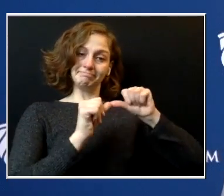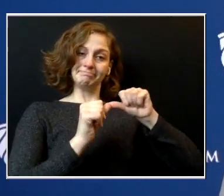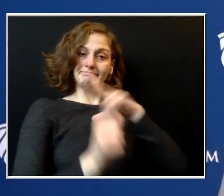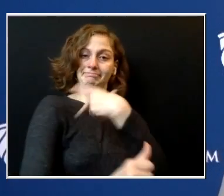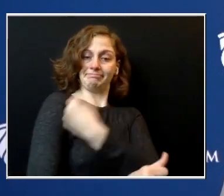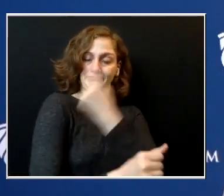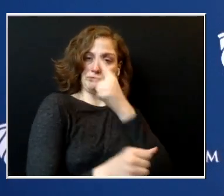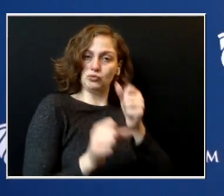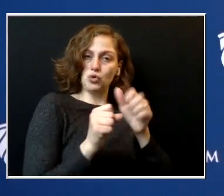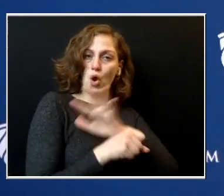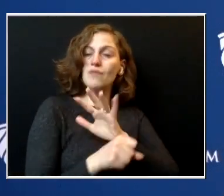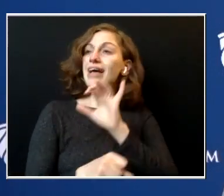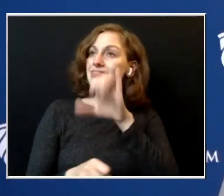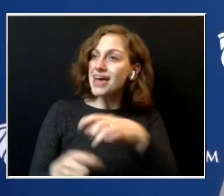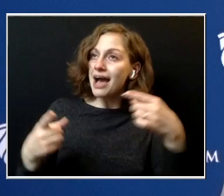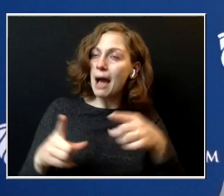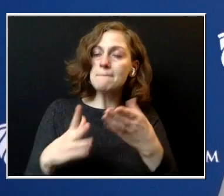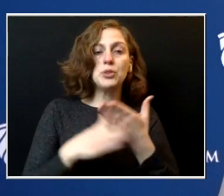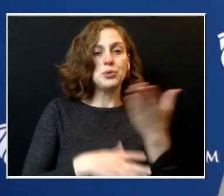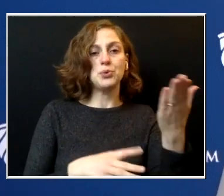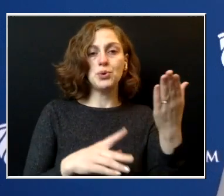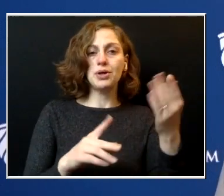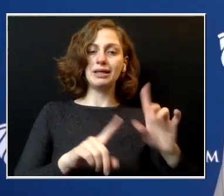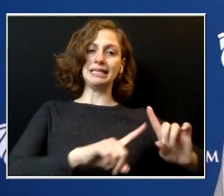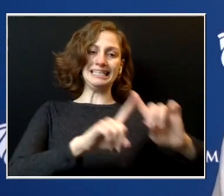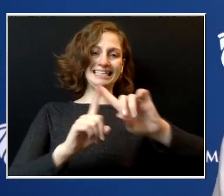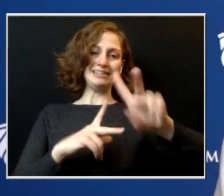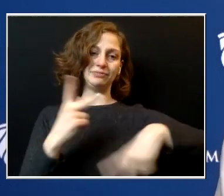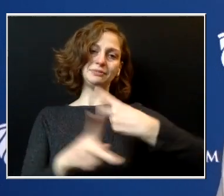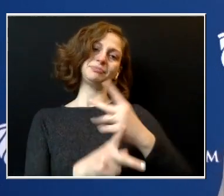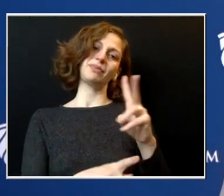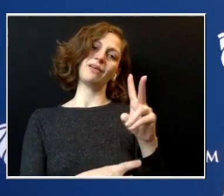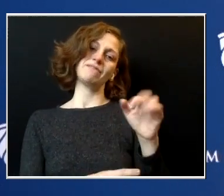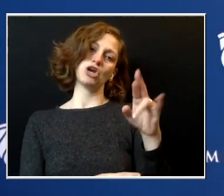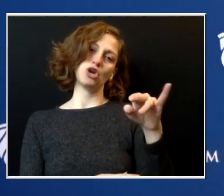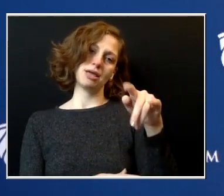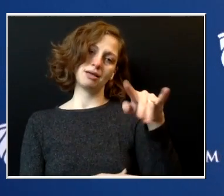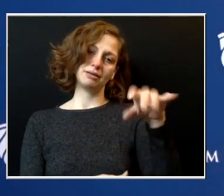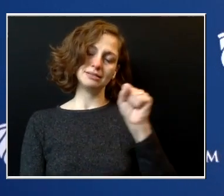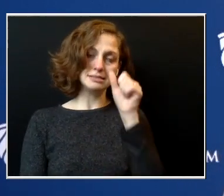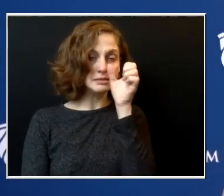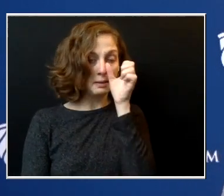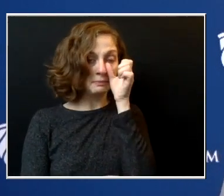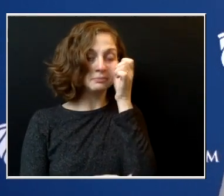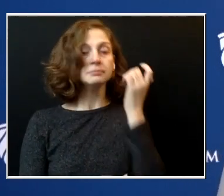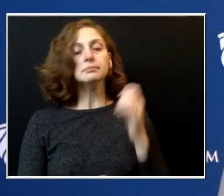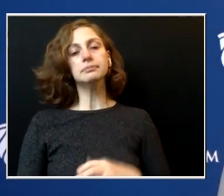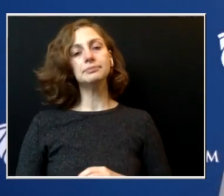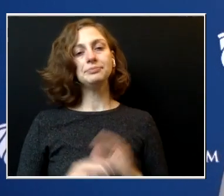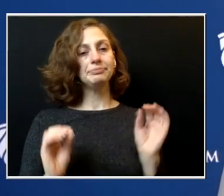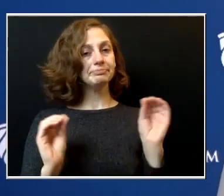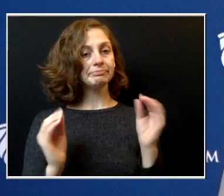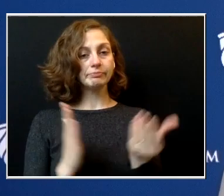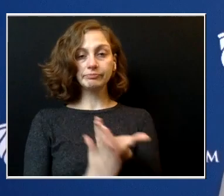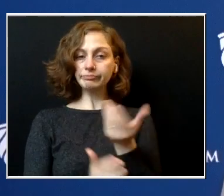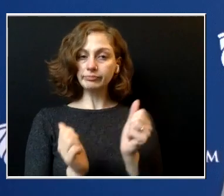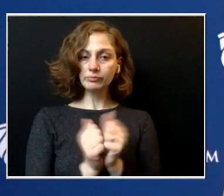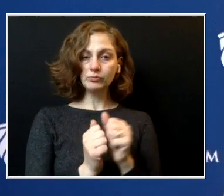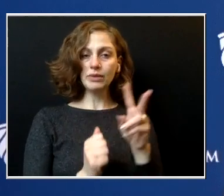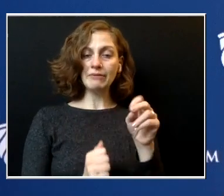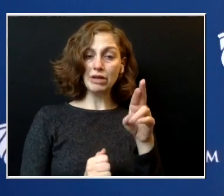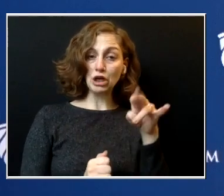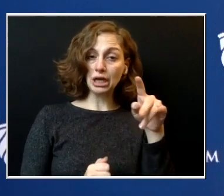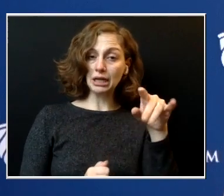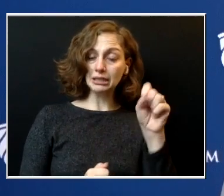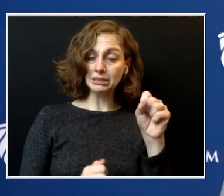variants. So again, what we have said is really there is nothing much new with the variants as far as changing drastically, causing more